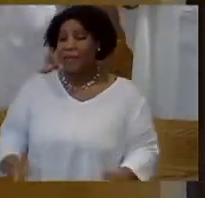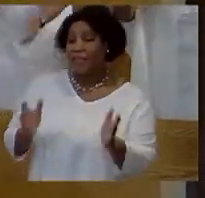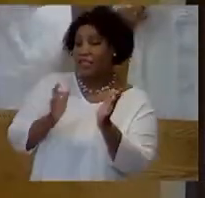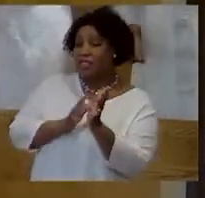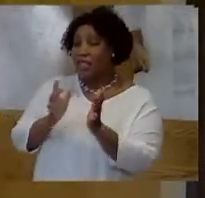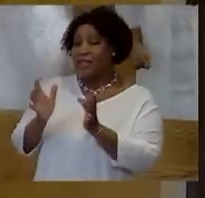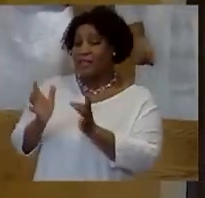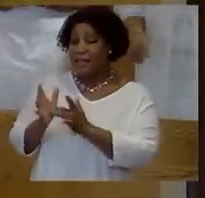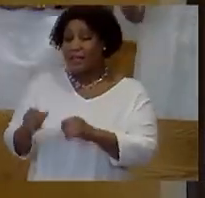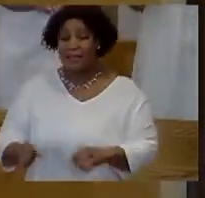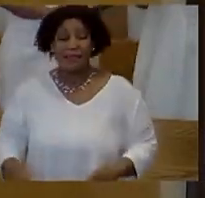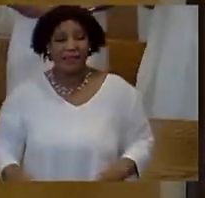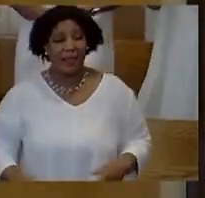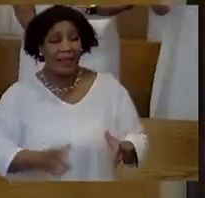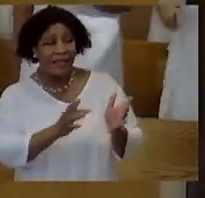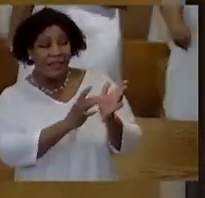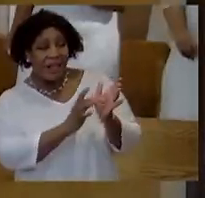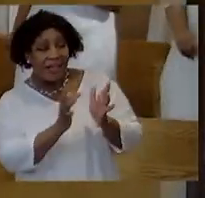Jesus.